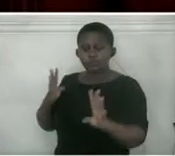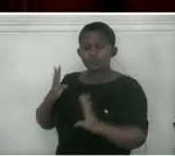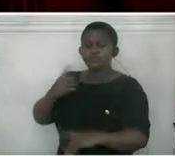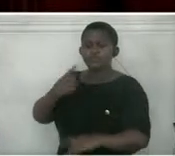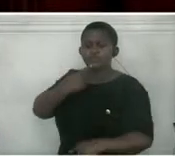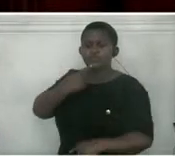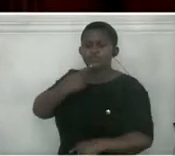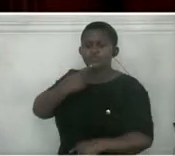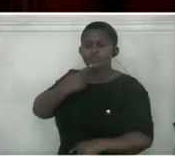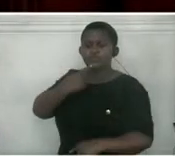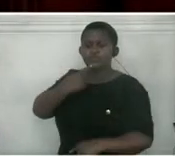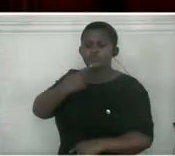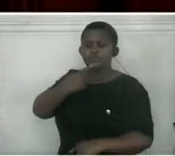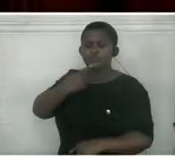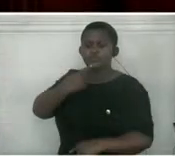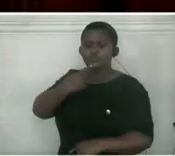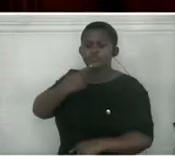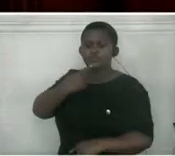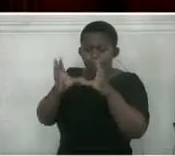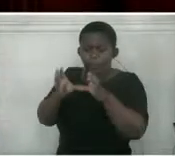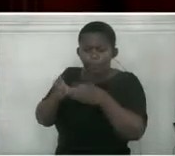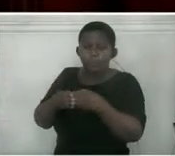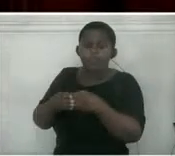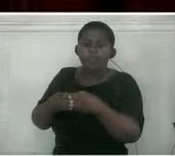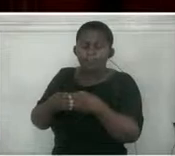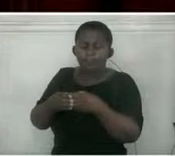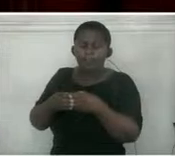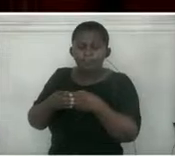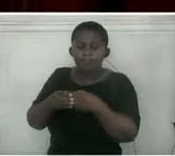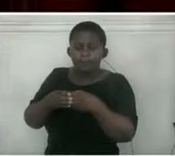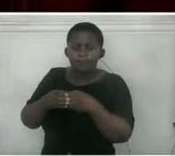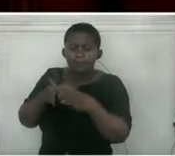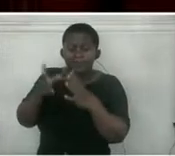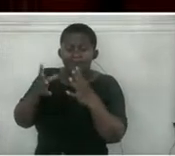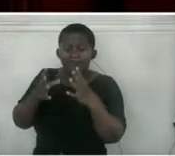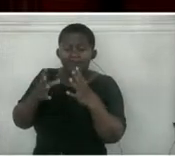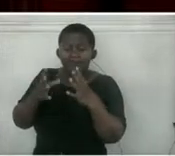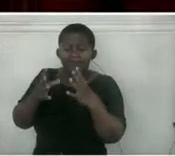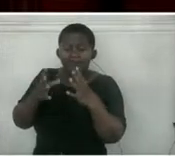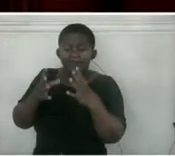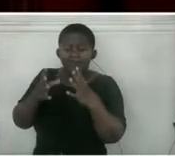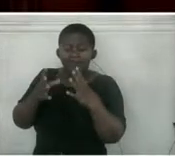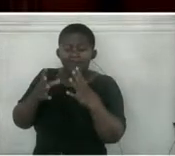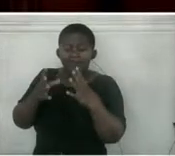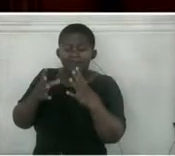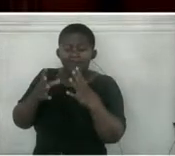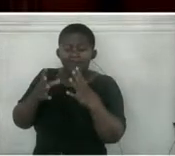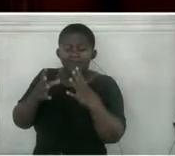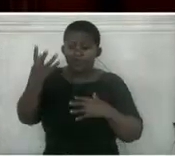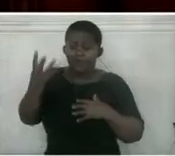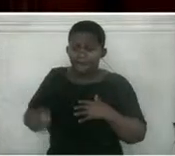Masigcizelele osomabhizinisi abancane baneqhaza elikhulu okudinga balibambe kwakhiweni